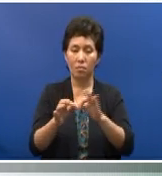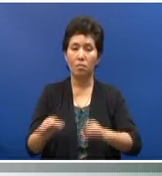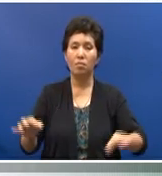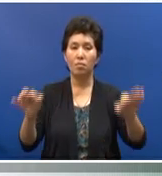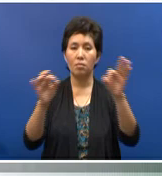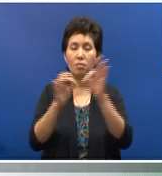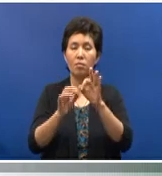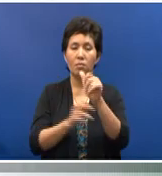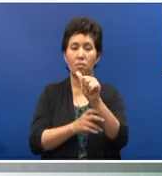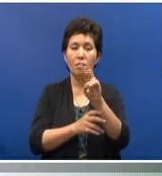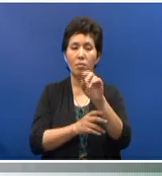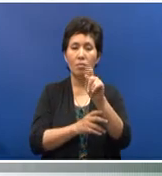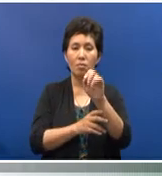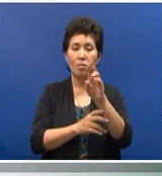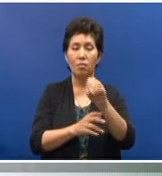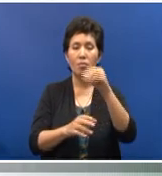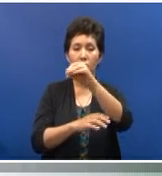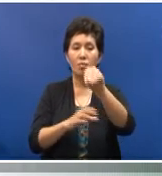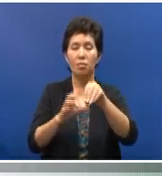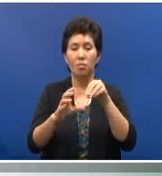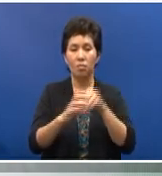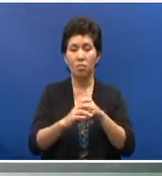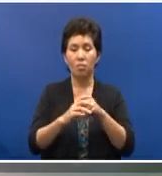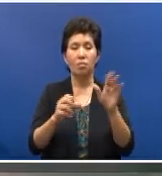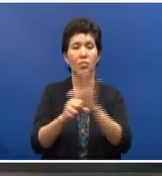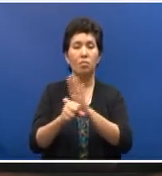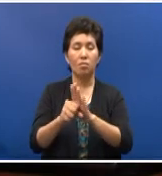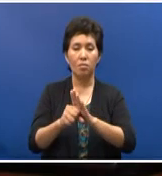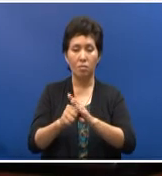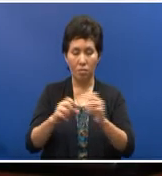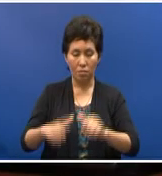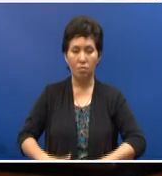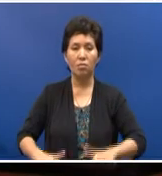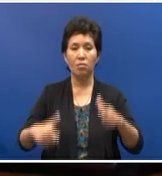of anthropology in understanding the process of globalization.